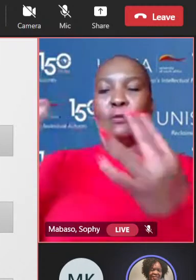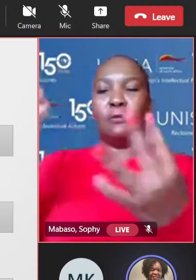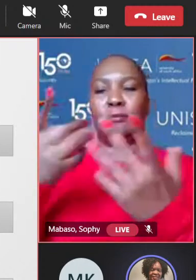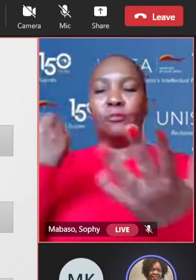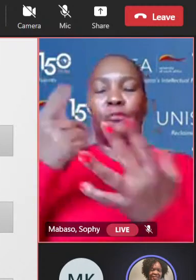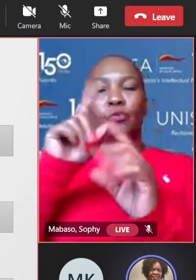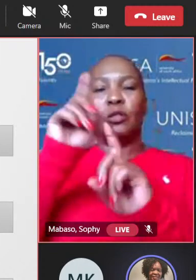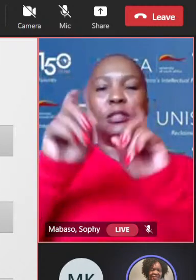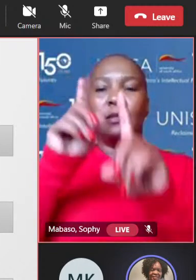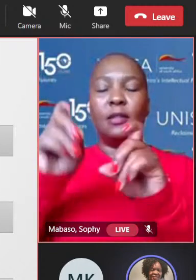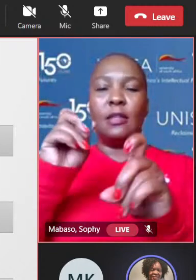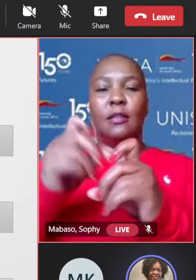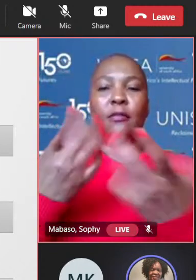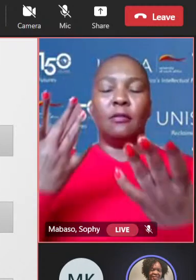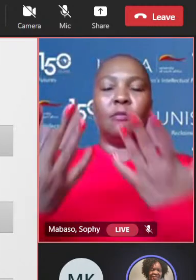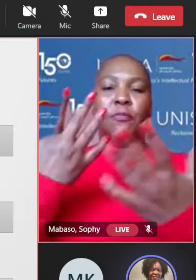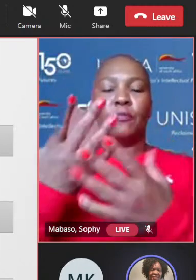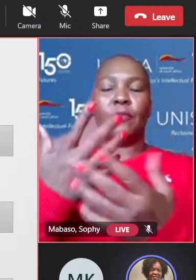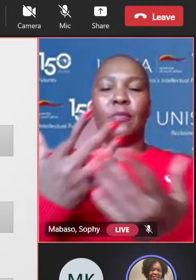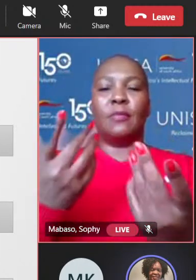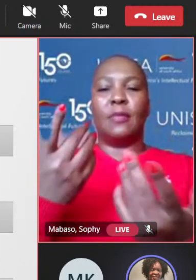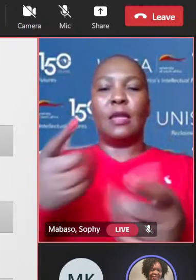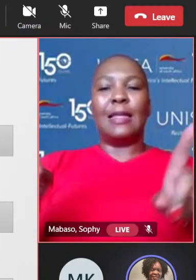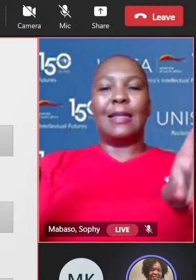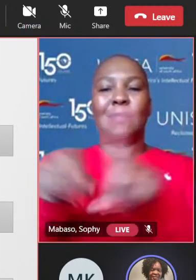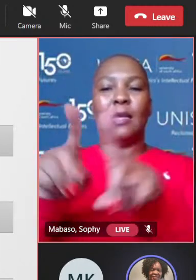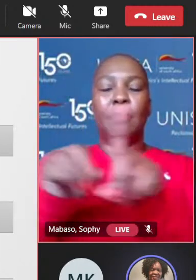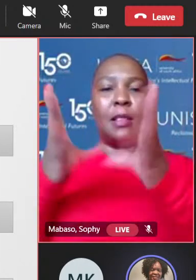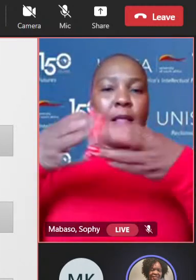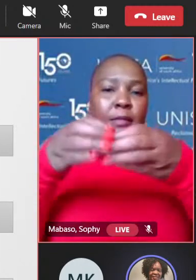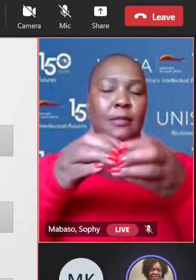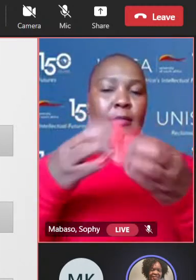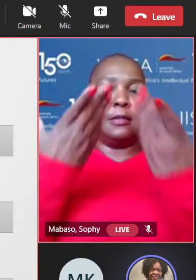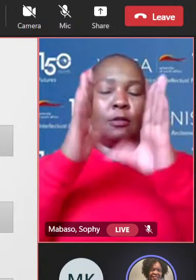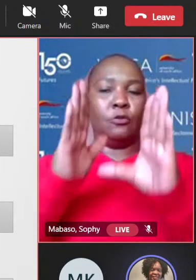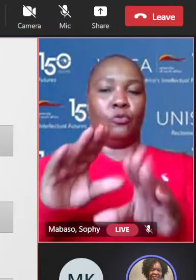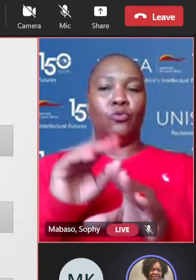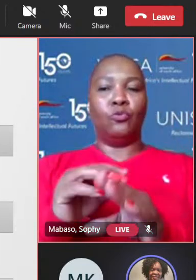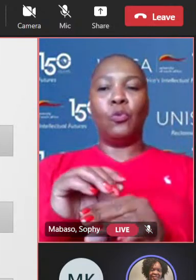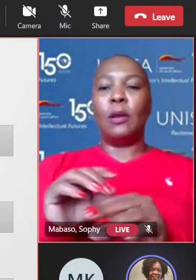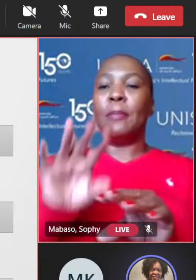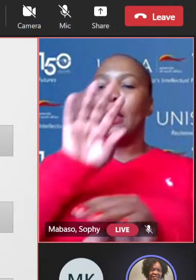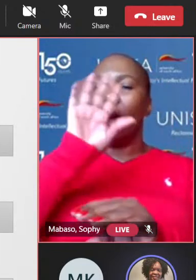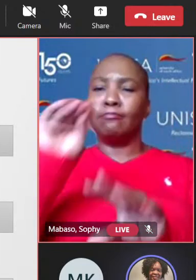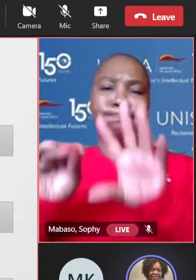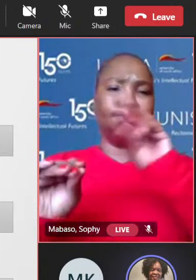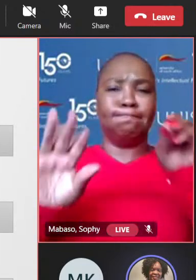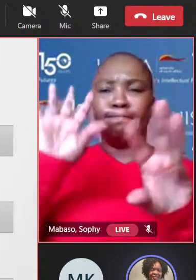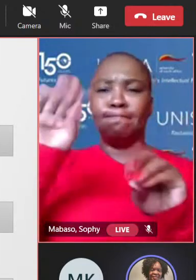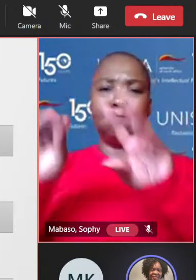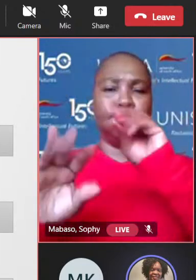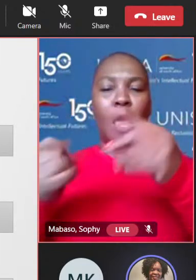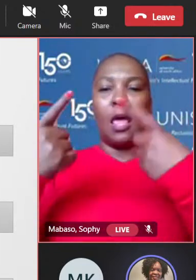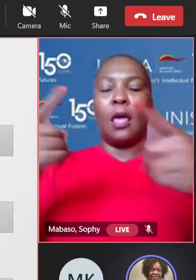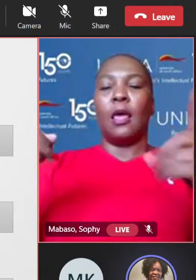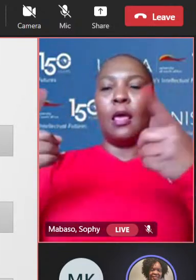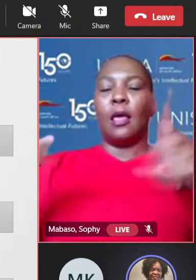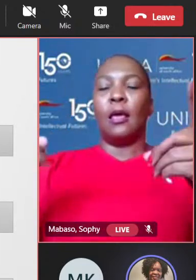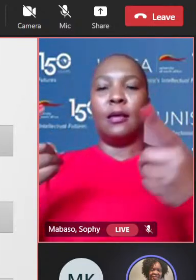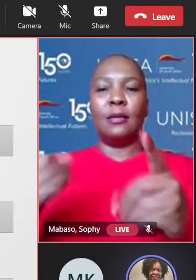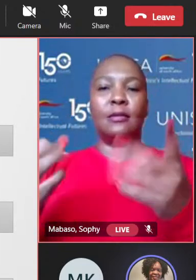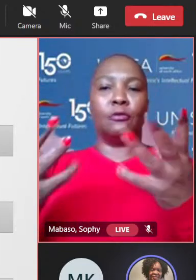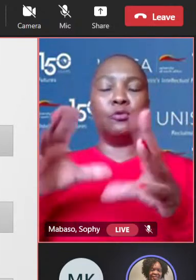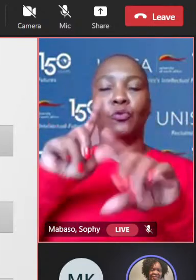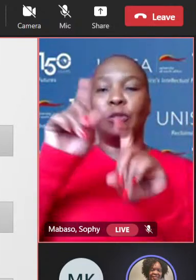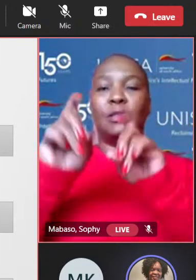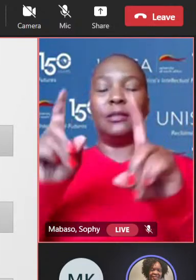the same class as students, we are going to be asked different questions based but on the same learning material. So that's why I'm saying